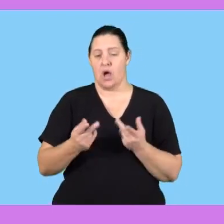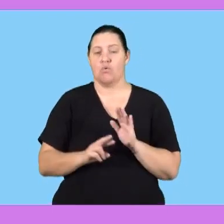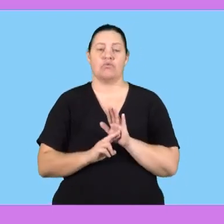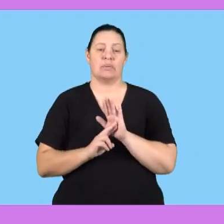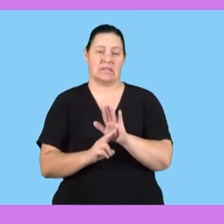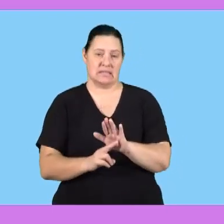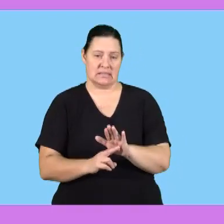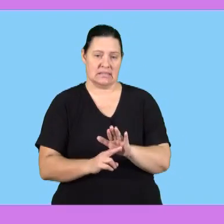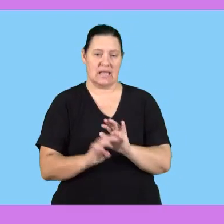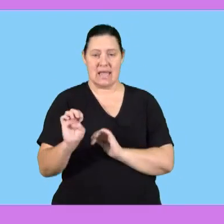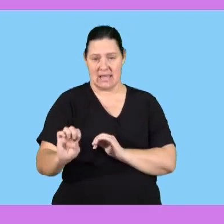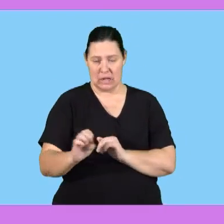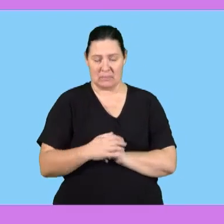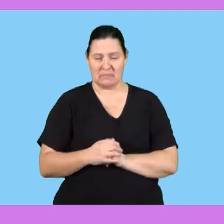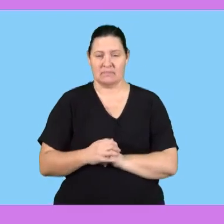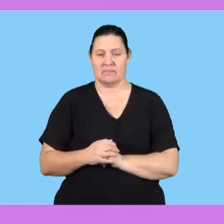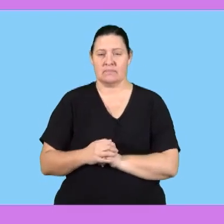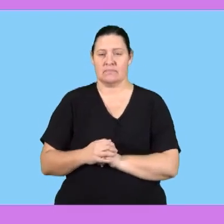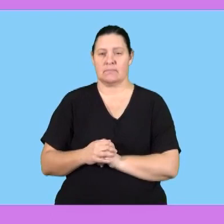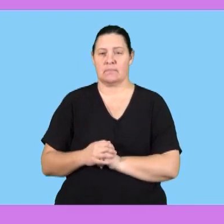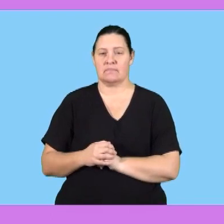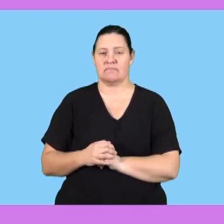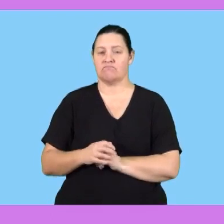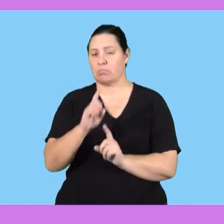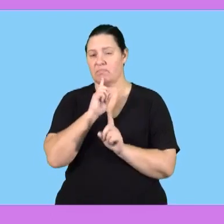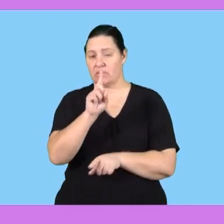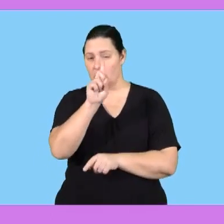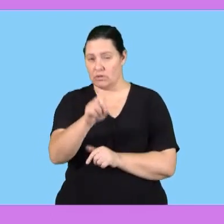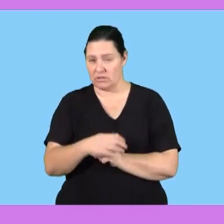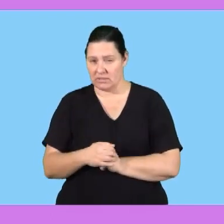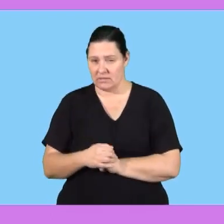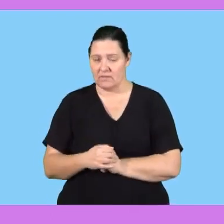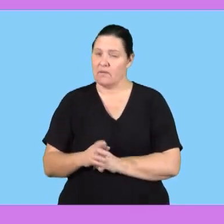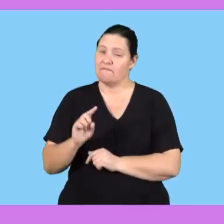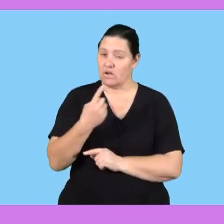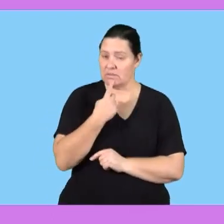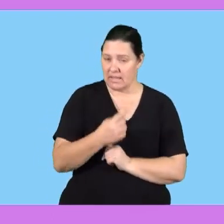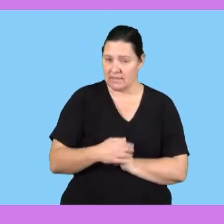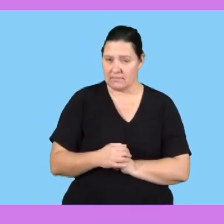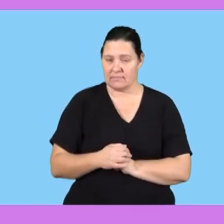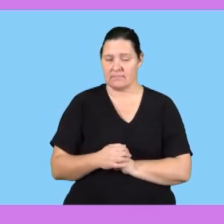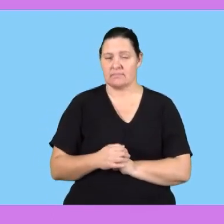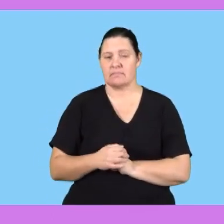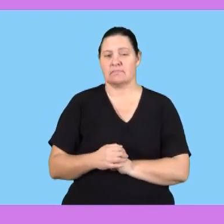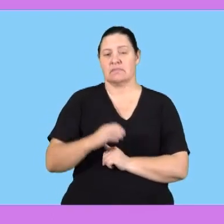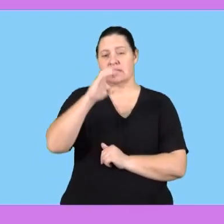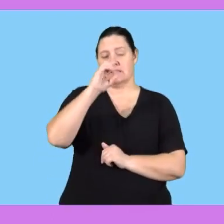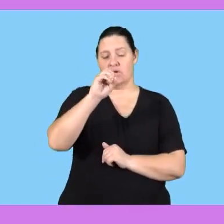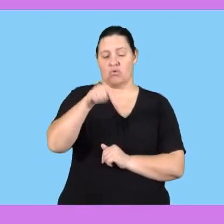is represented by E. So let's start by us answering this question. So first of all, I'm going to say